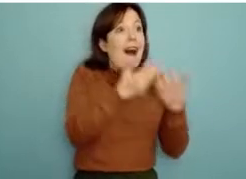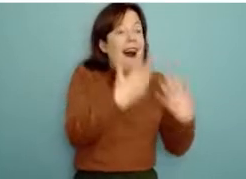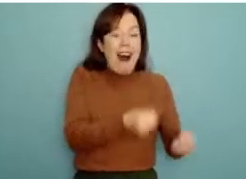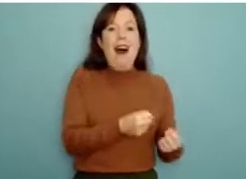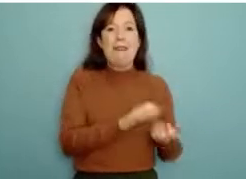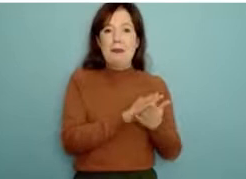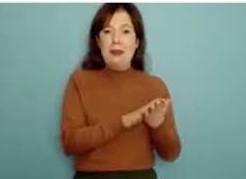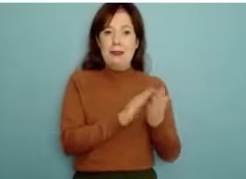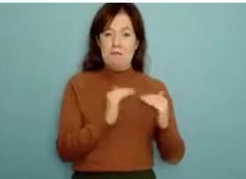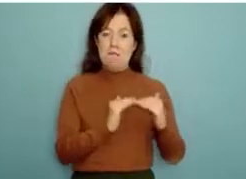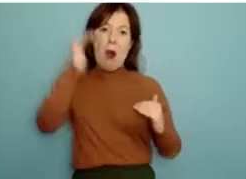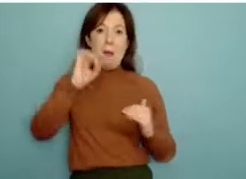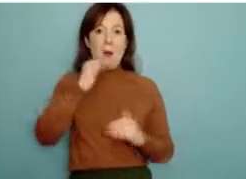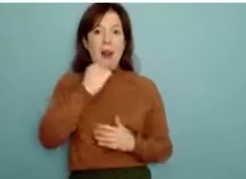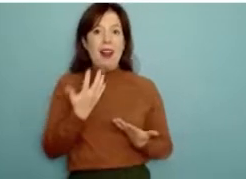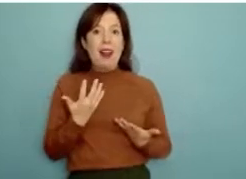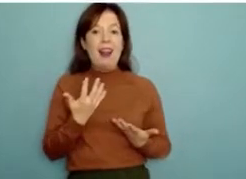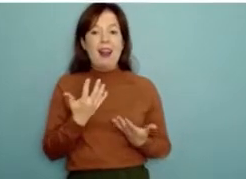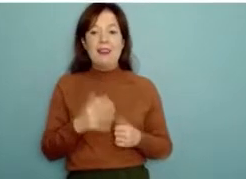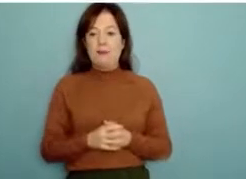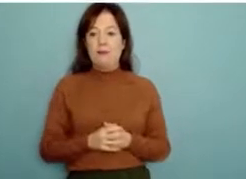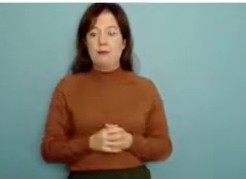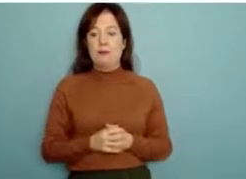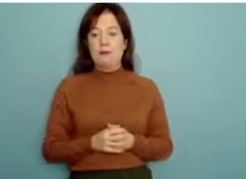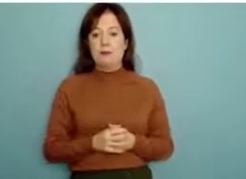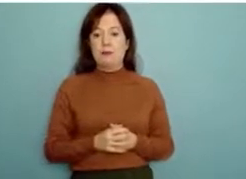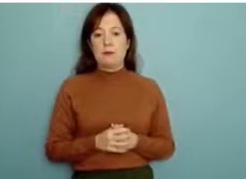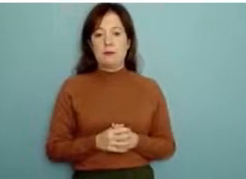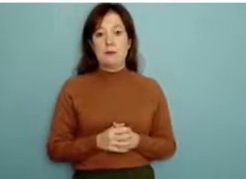To my surprise, there's also been lots and